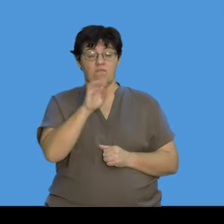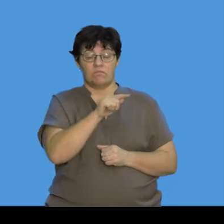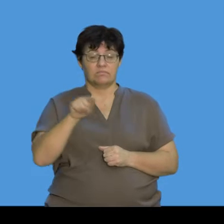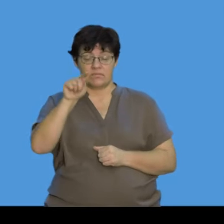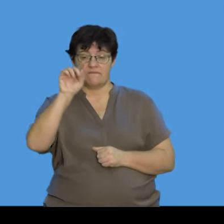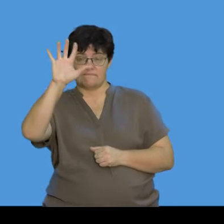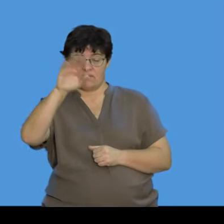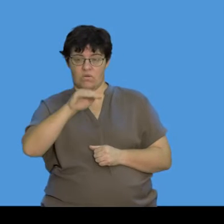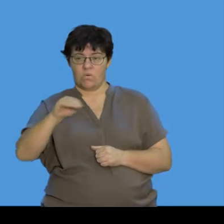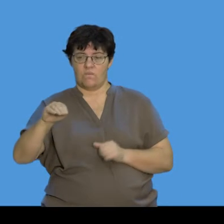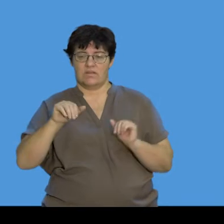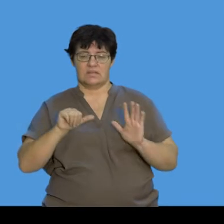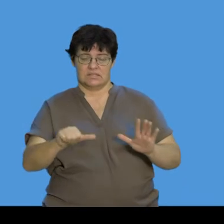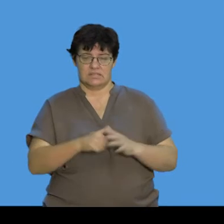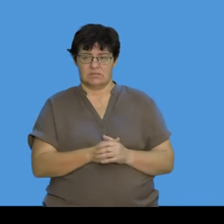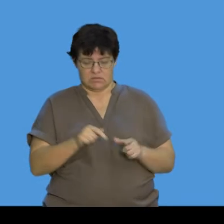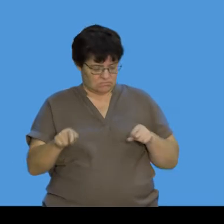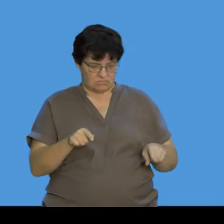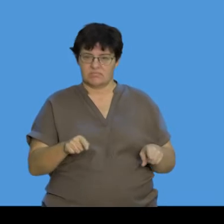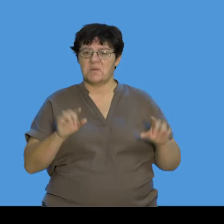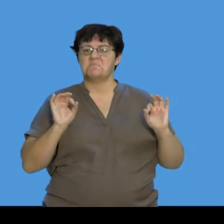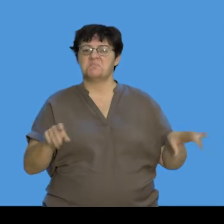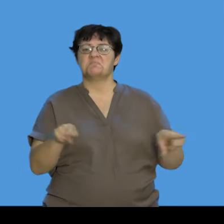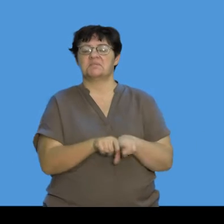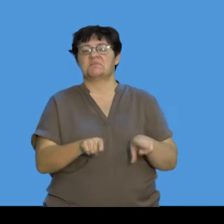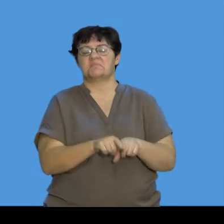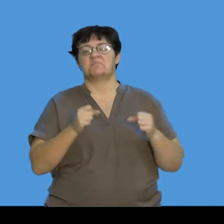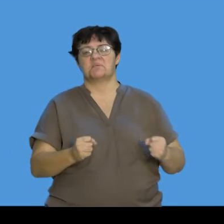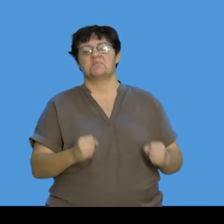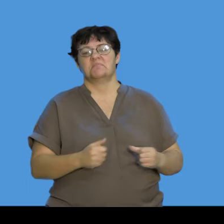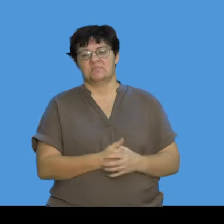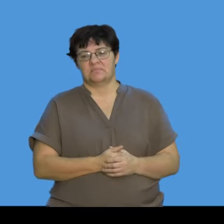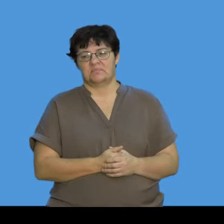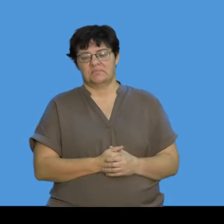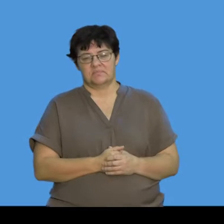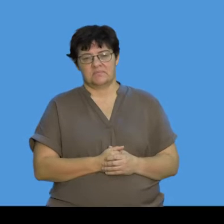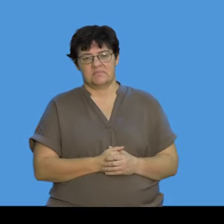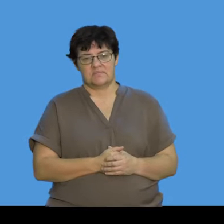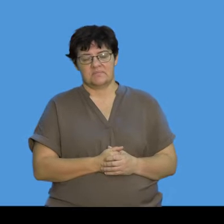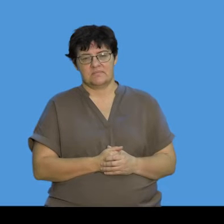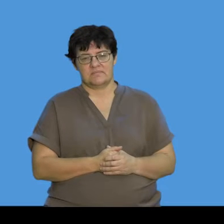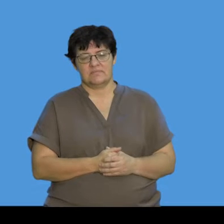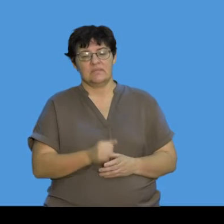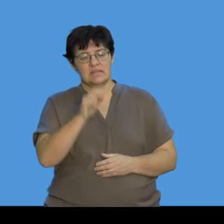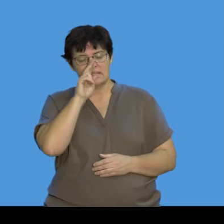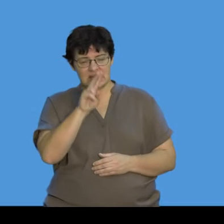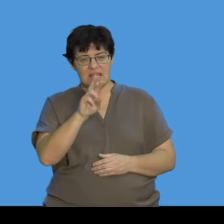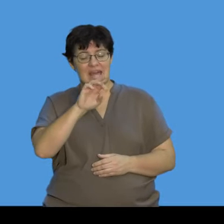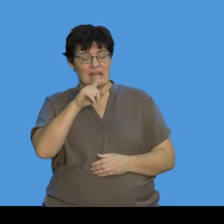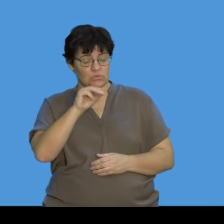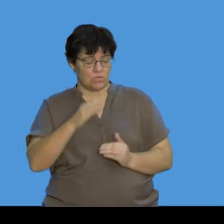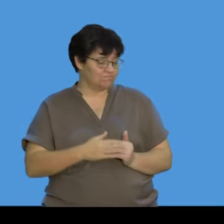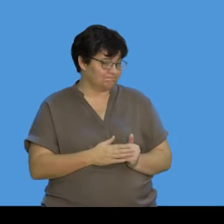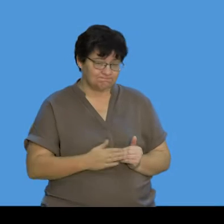end up being 5 over 6. Then you can see that it is also the same as that. So you can see that the ratios